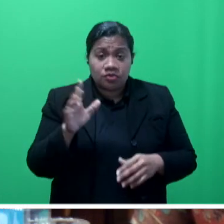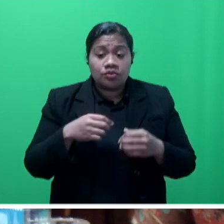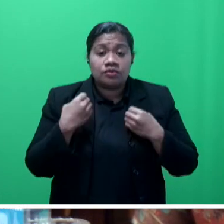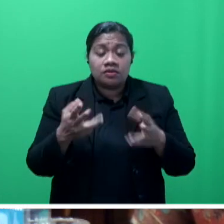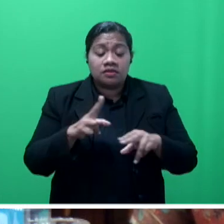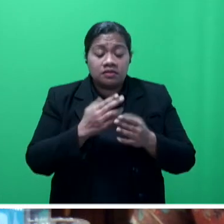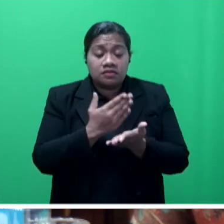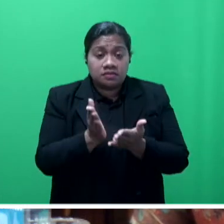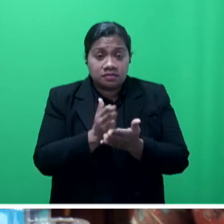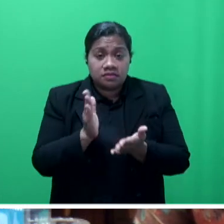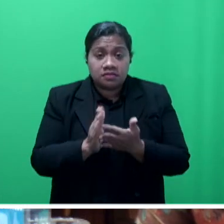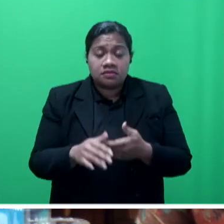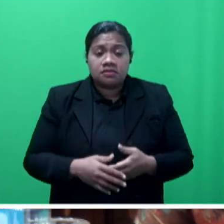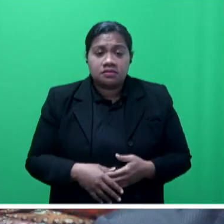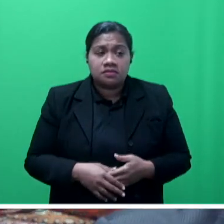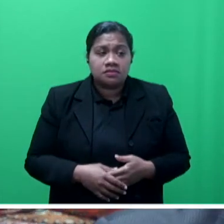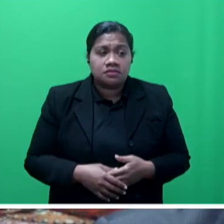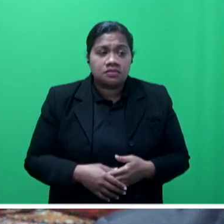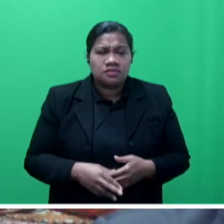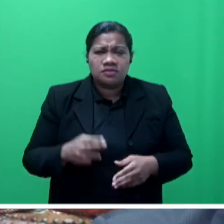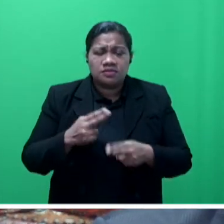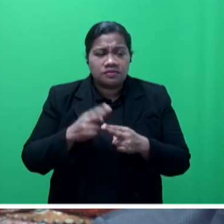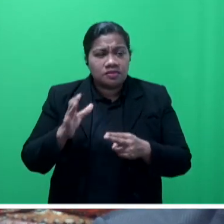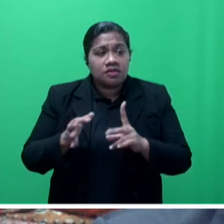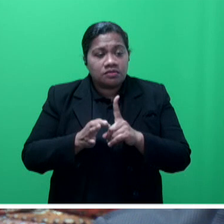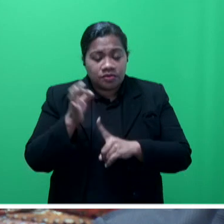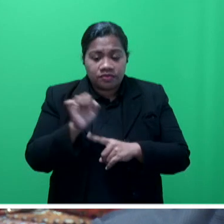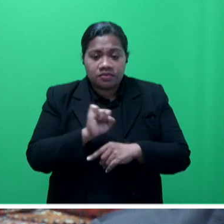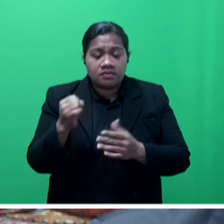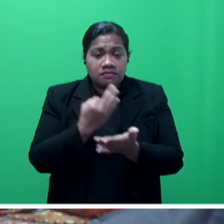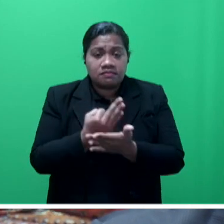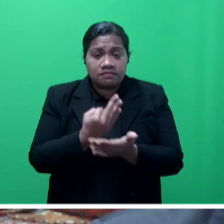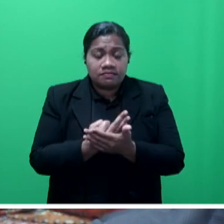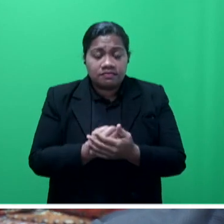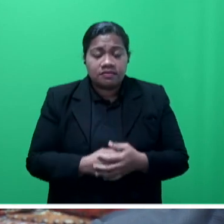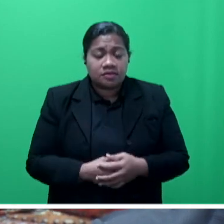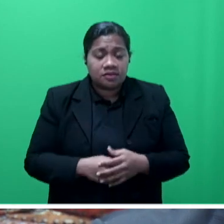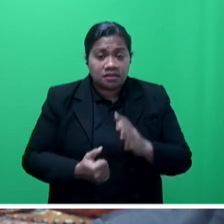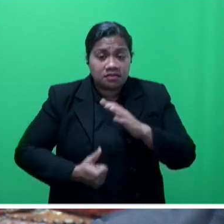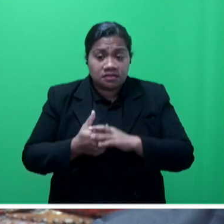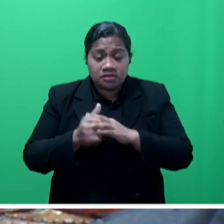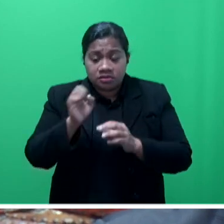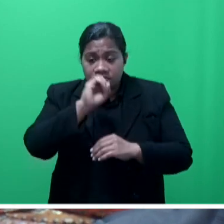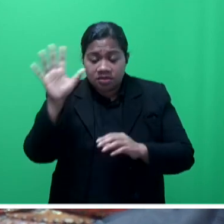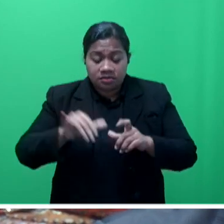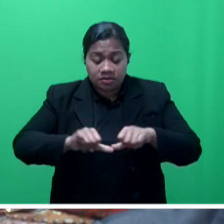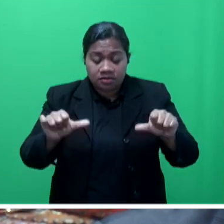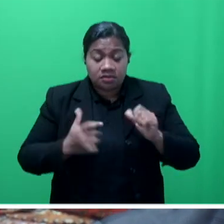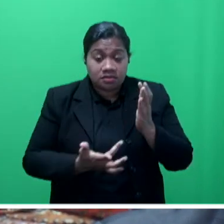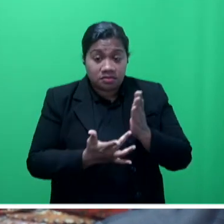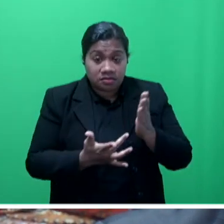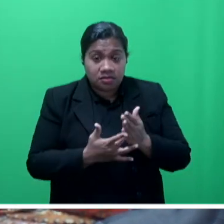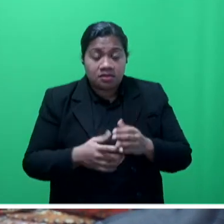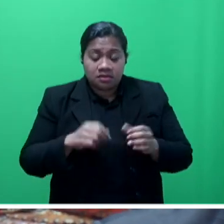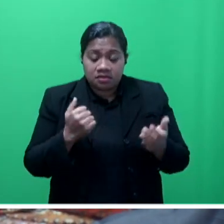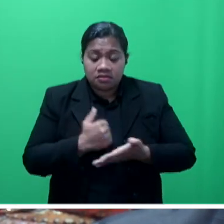Development Bank to de-risk farmers while also improving their financial access to smart agriculture technologies that support low emissions